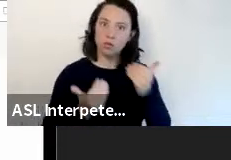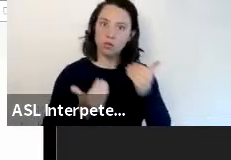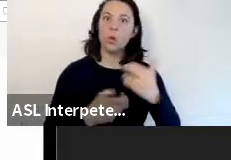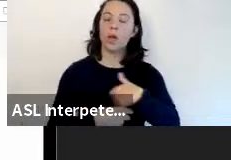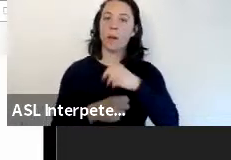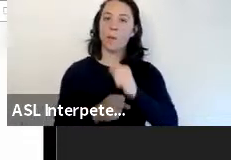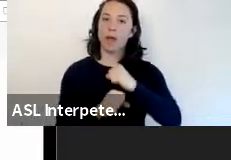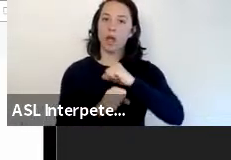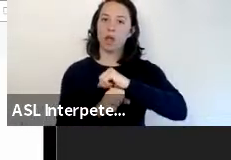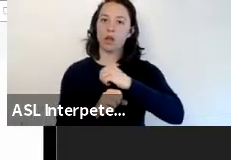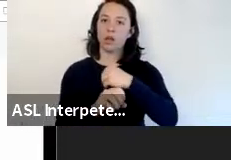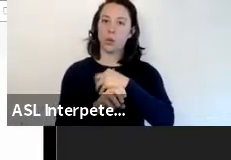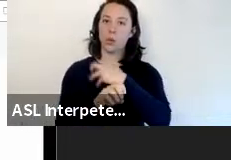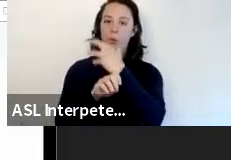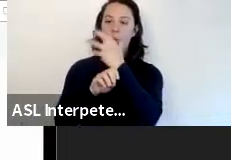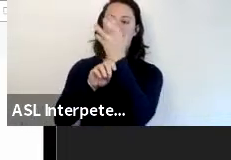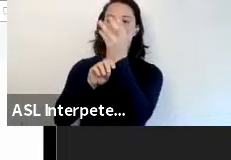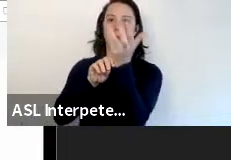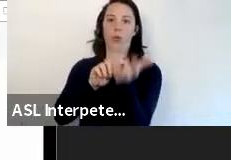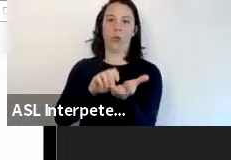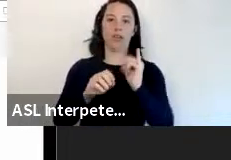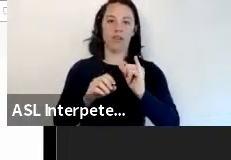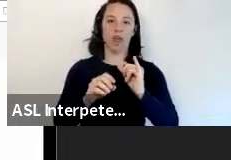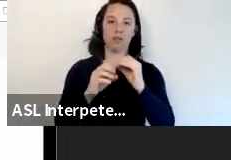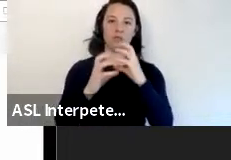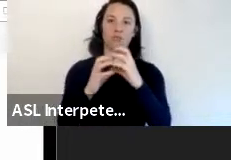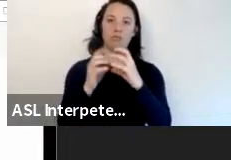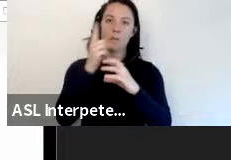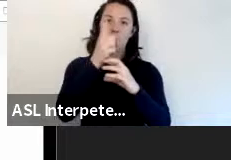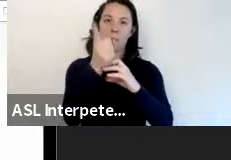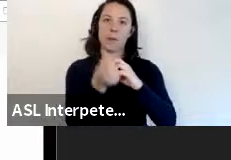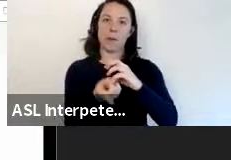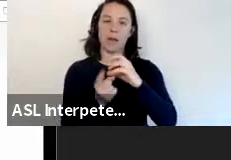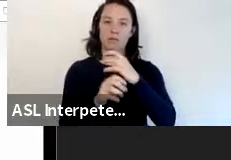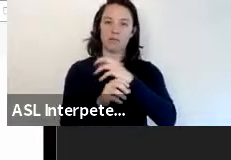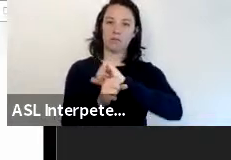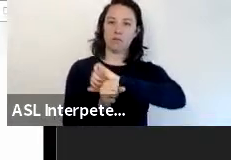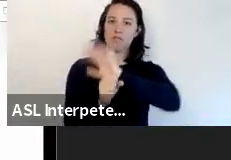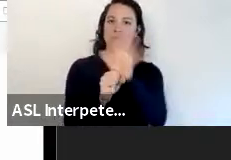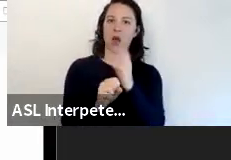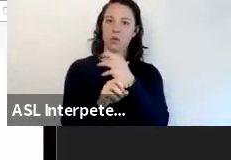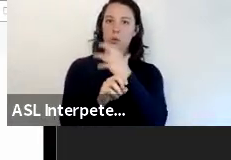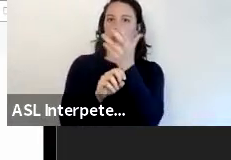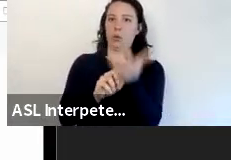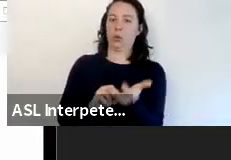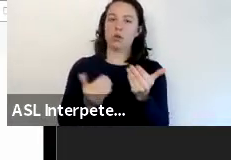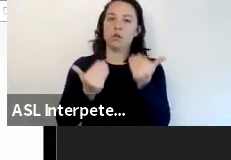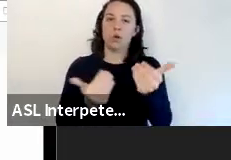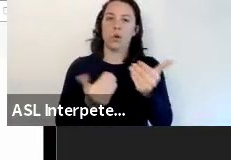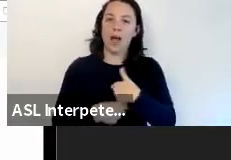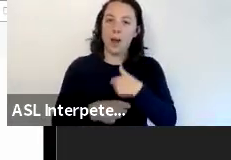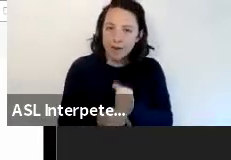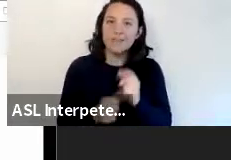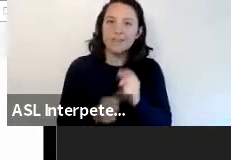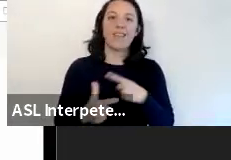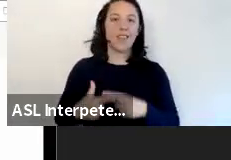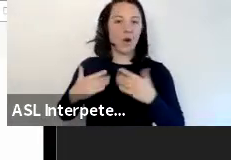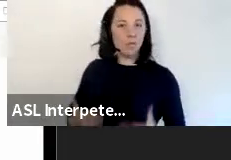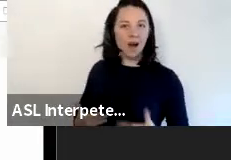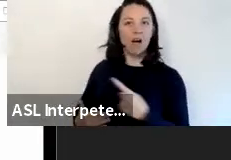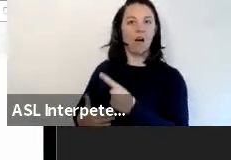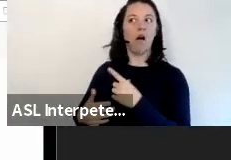body responds by making antibodies that protect you from the coronavirus.